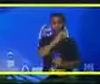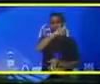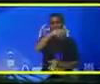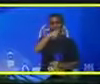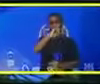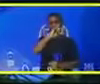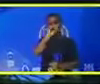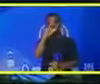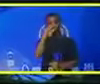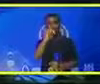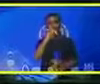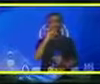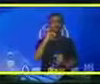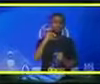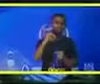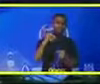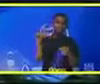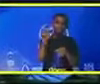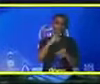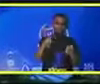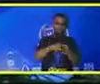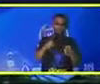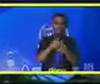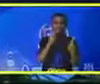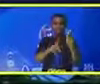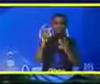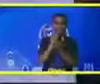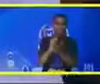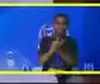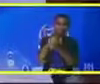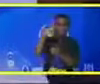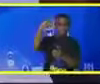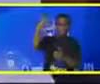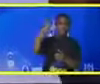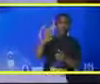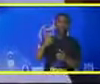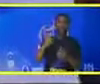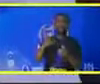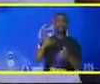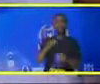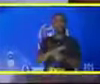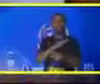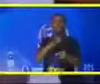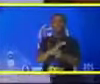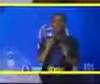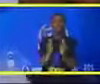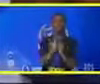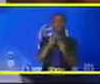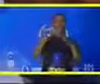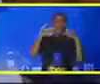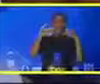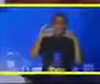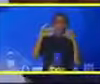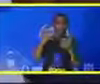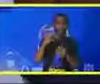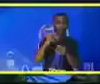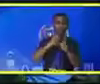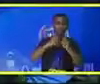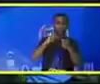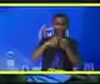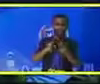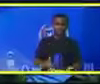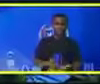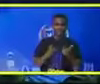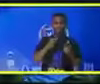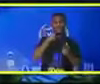that dream, and our mouths were filled with laughter, and they said among the heathen, the Lord has done great things for them. It says